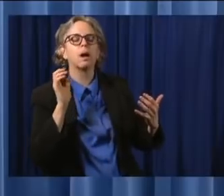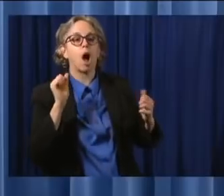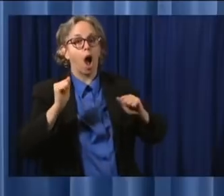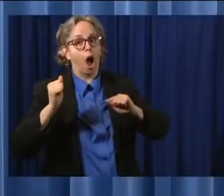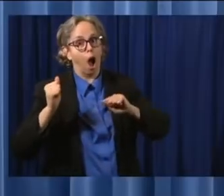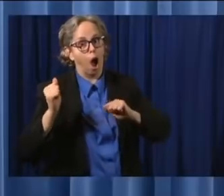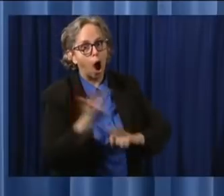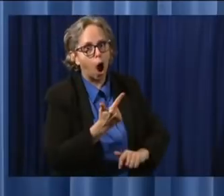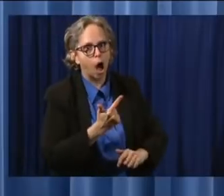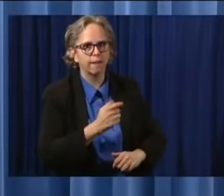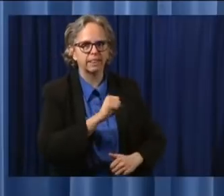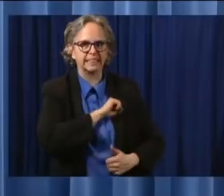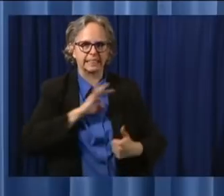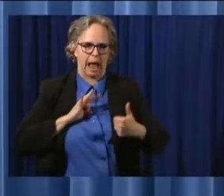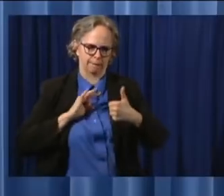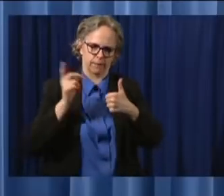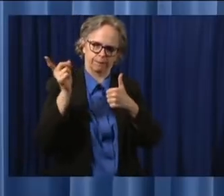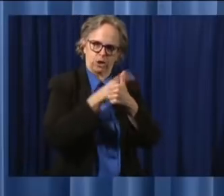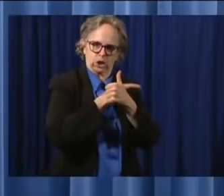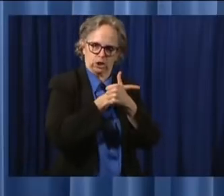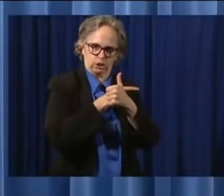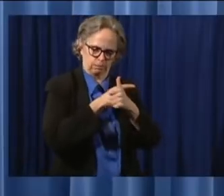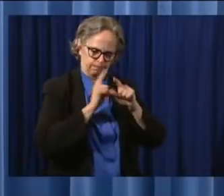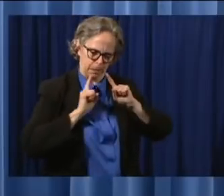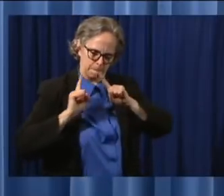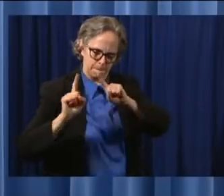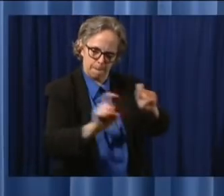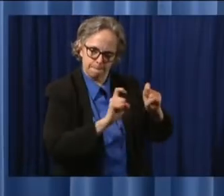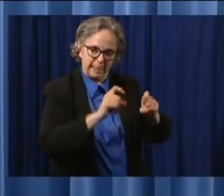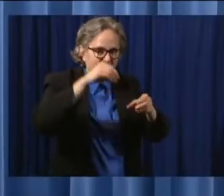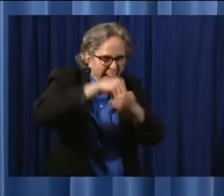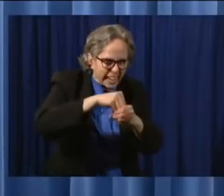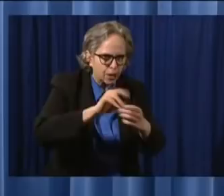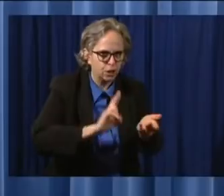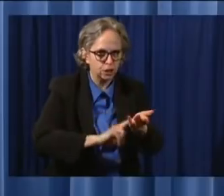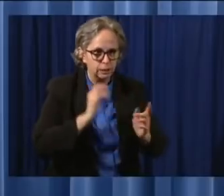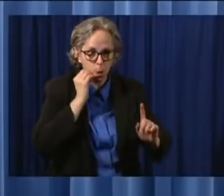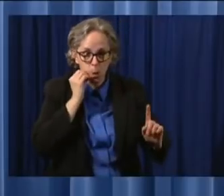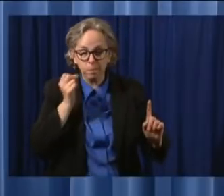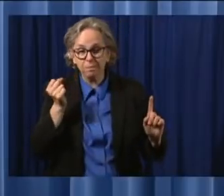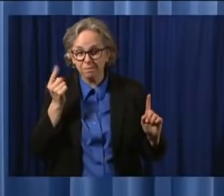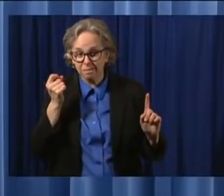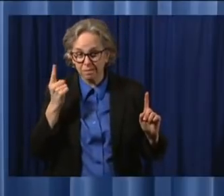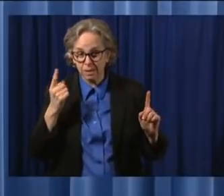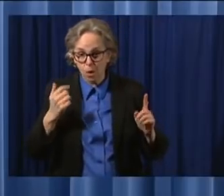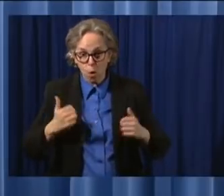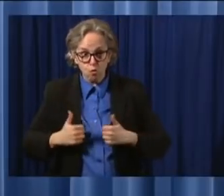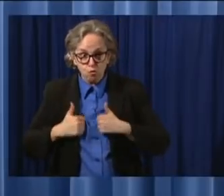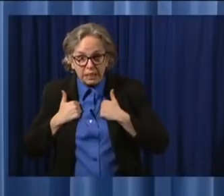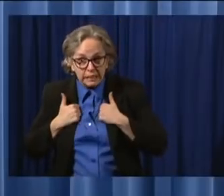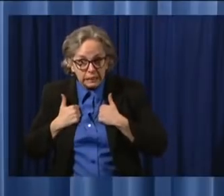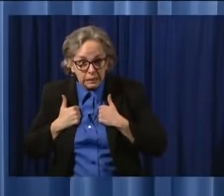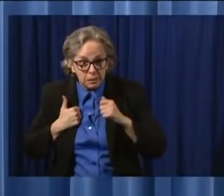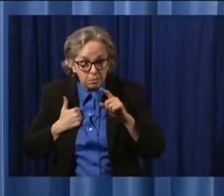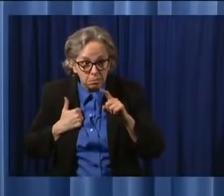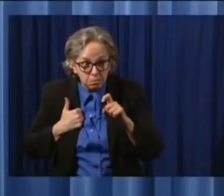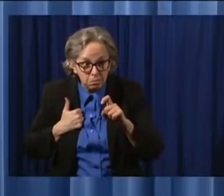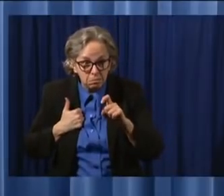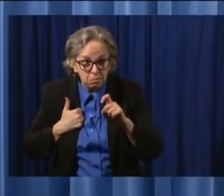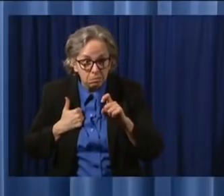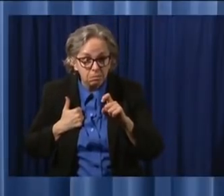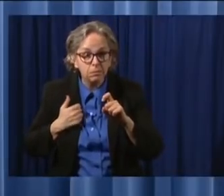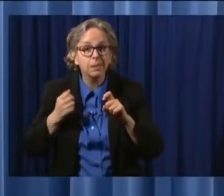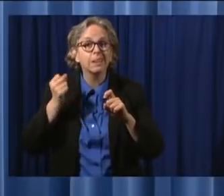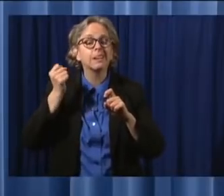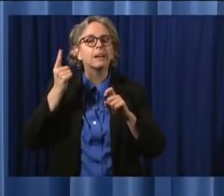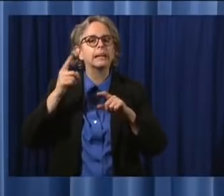So all staff will be tested. In regard to the residents, the testing of the residents will be based on